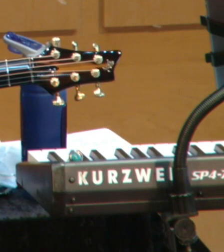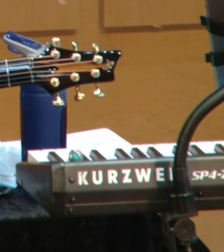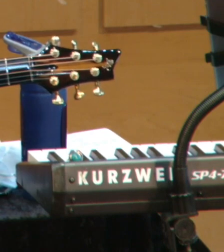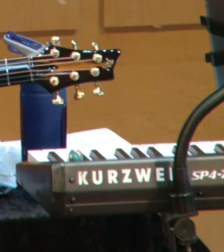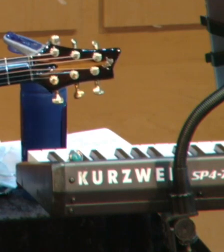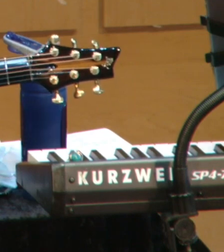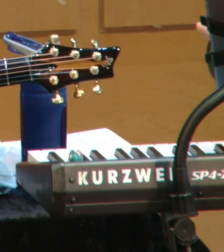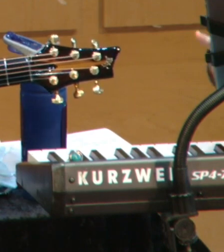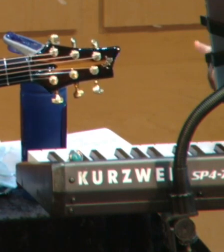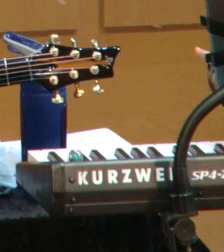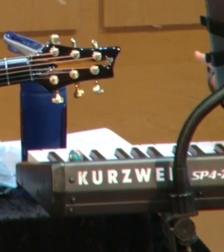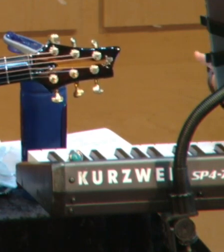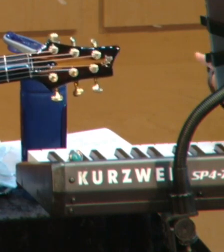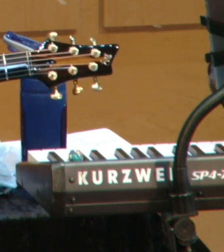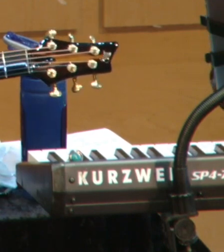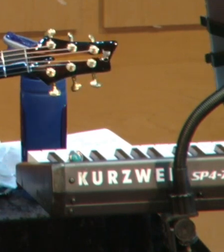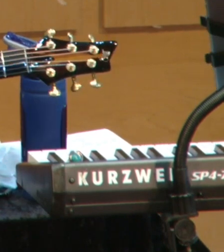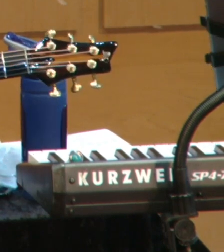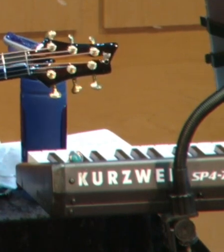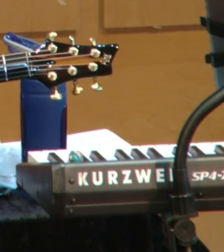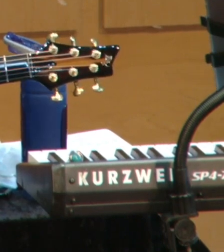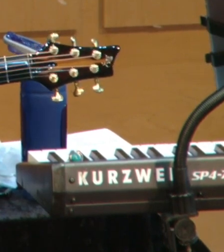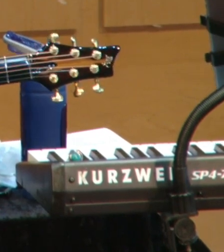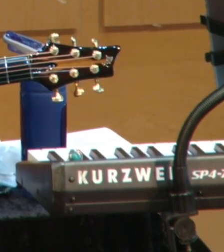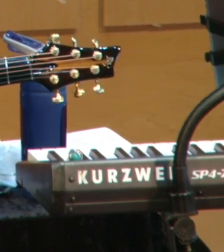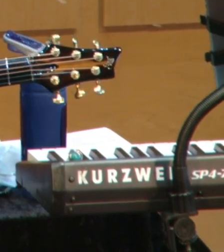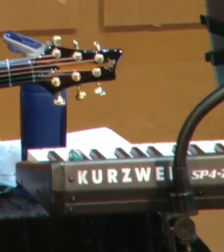Picture your precious self looking back at you